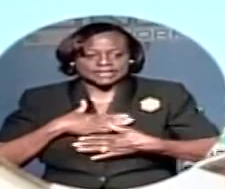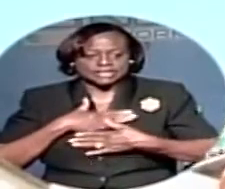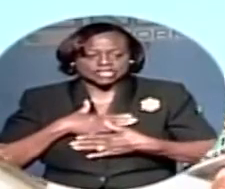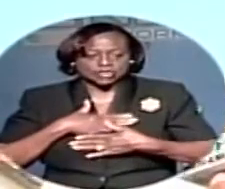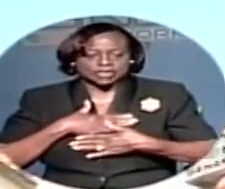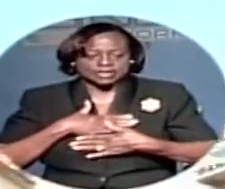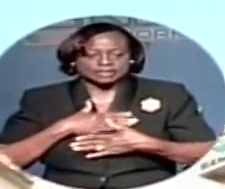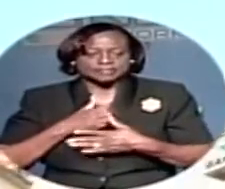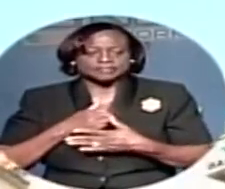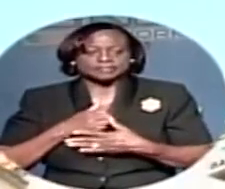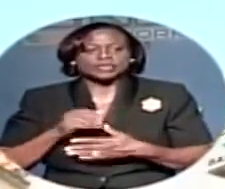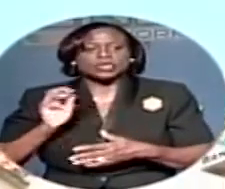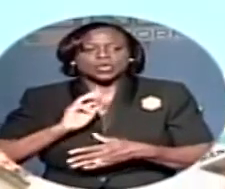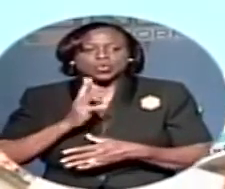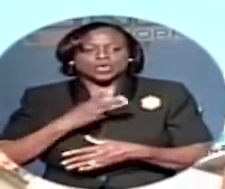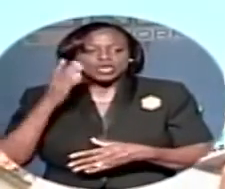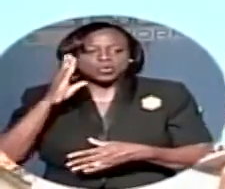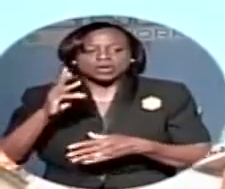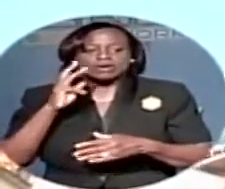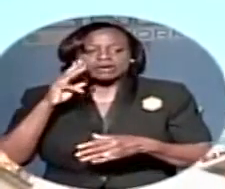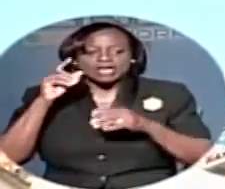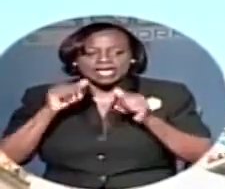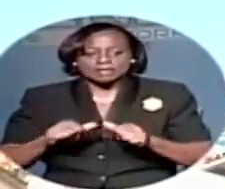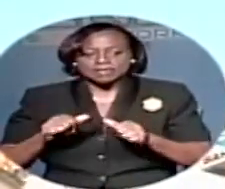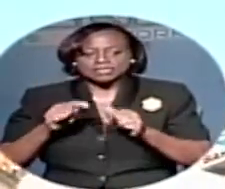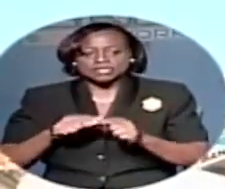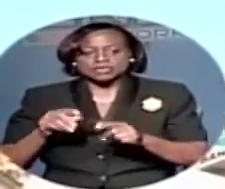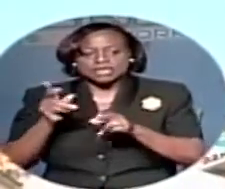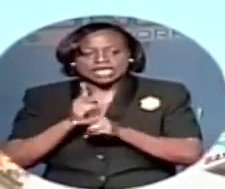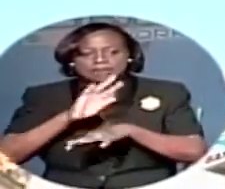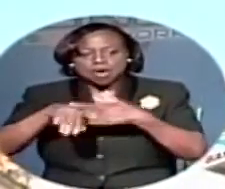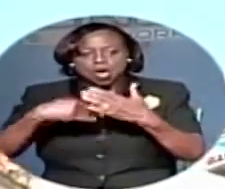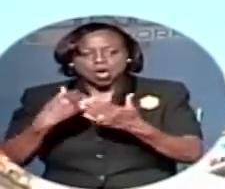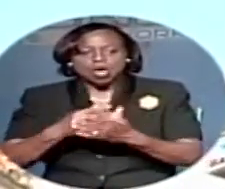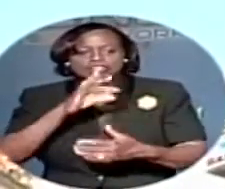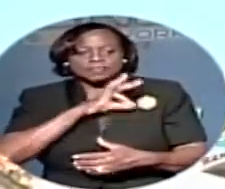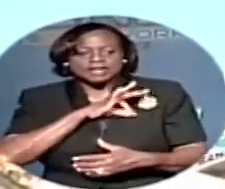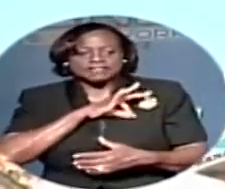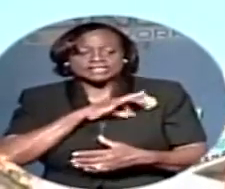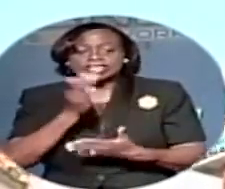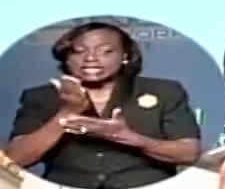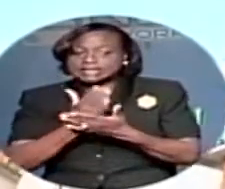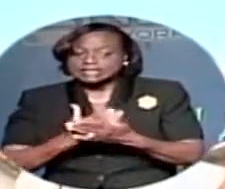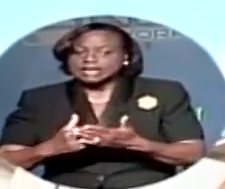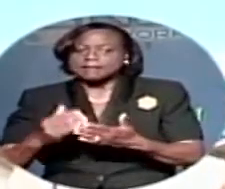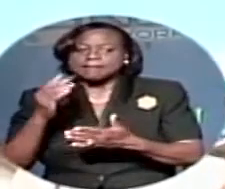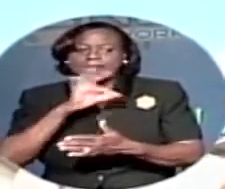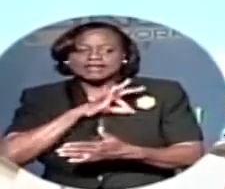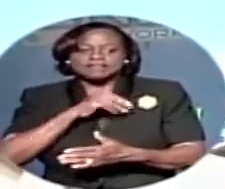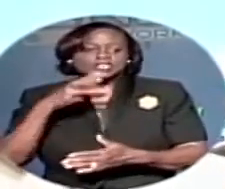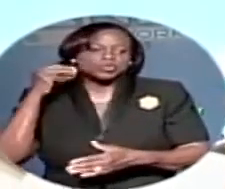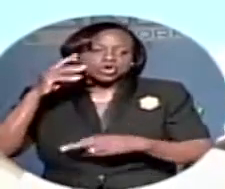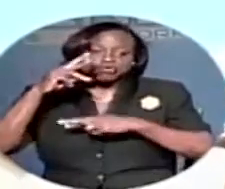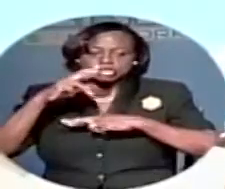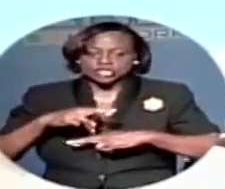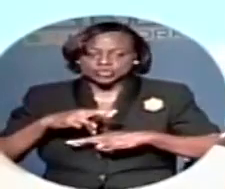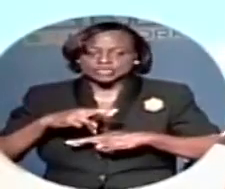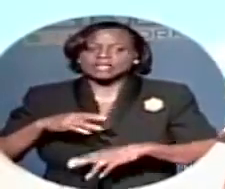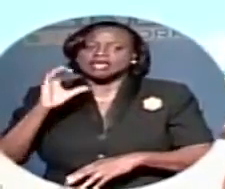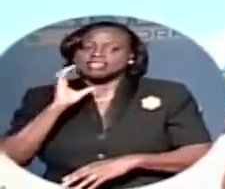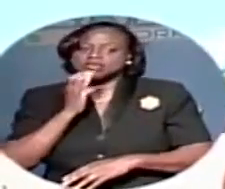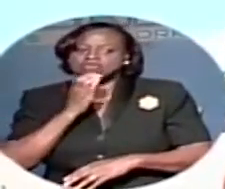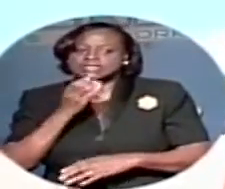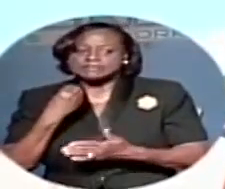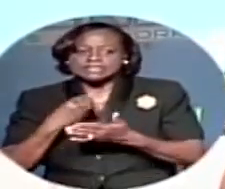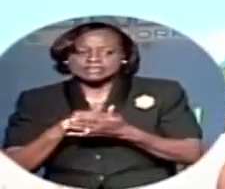last negotiation, where we were able to maintain all of the benefits. Now, there were some benefits that were reduced. One of them was the Christmas